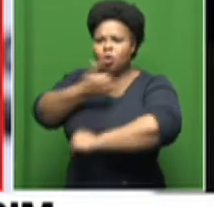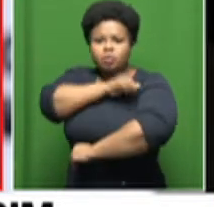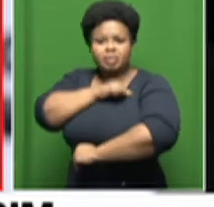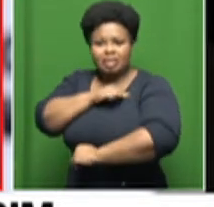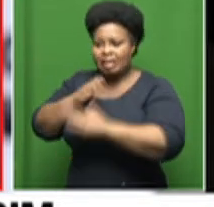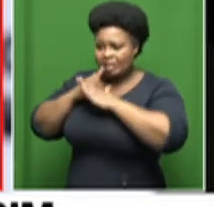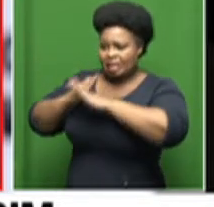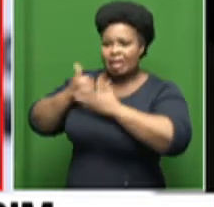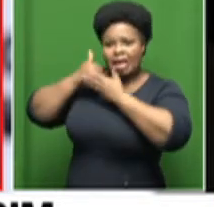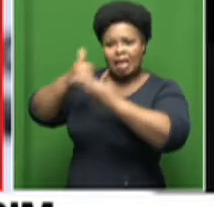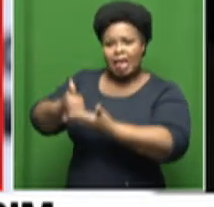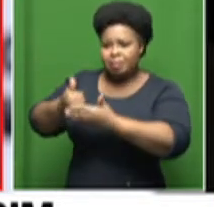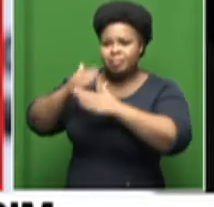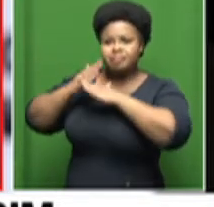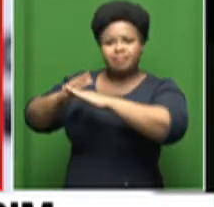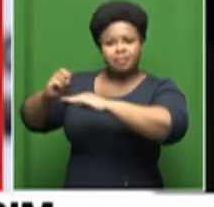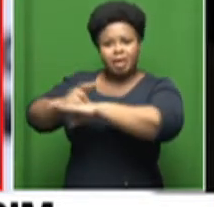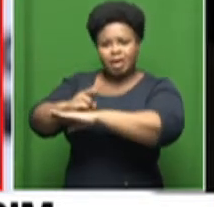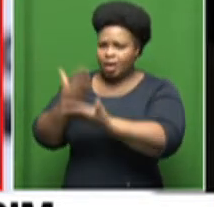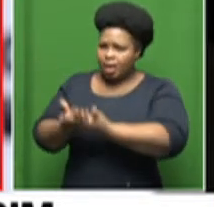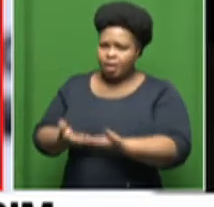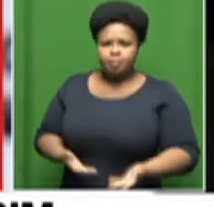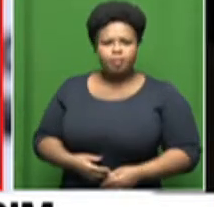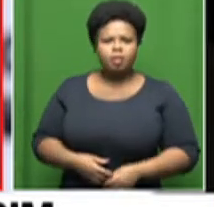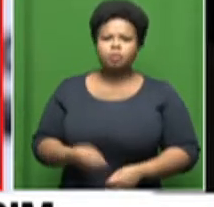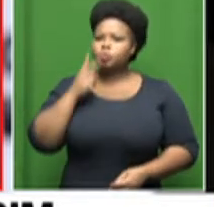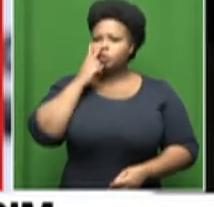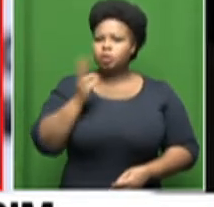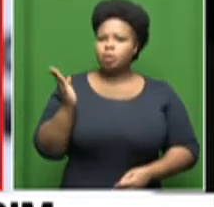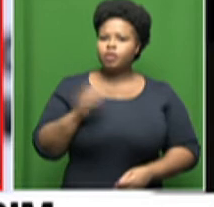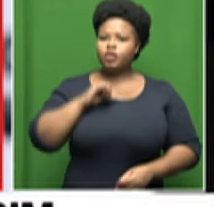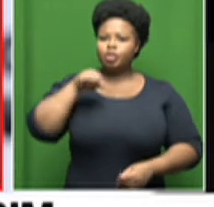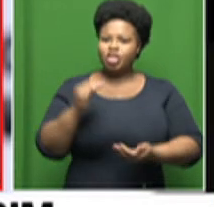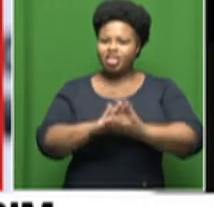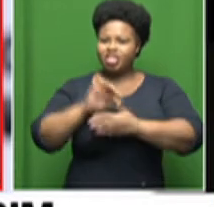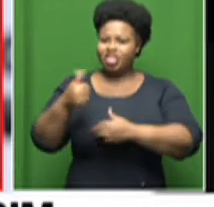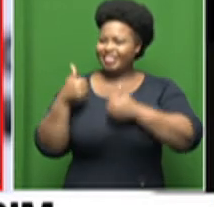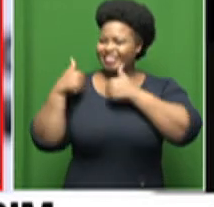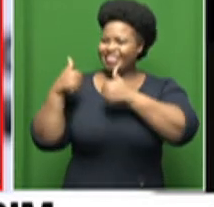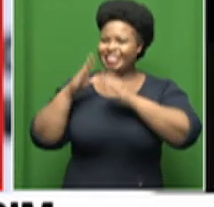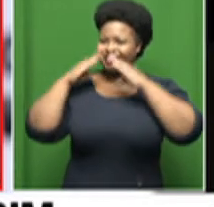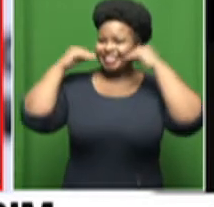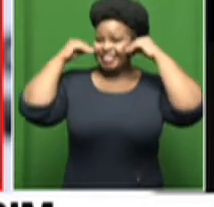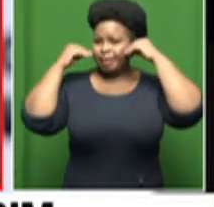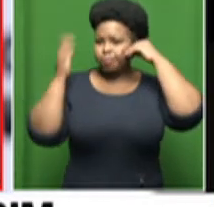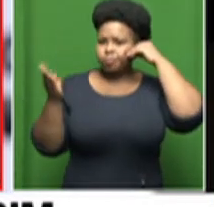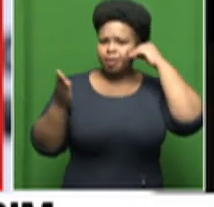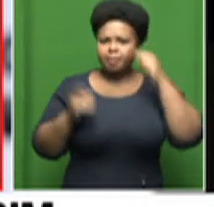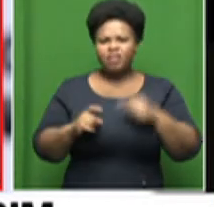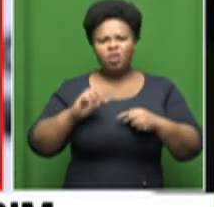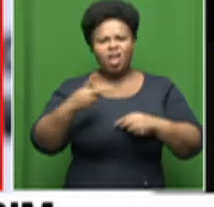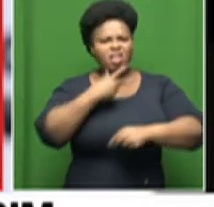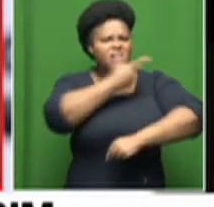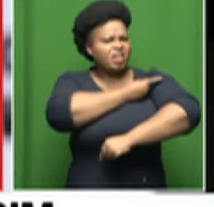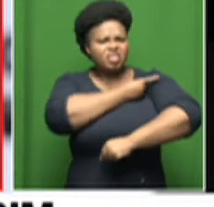point, as you can see, we have that data for Johnson & Johnson. We do not have it for any of the other